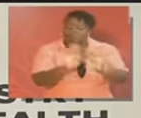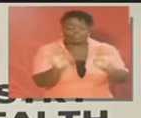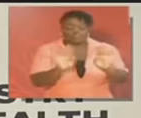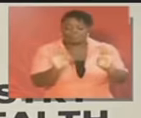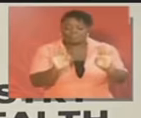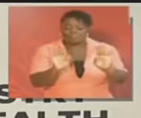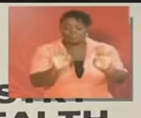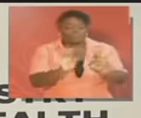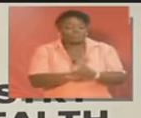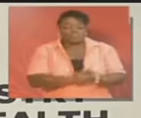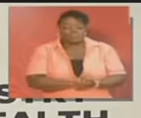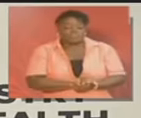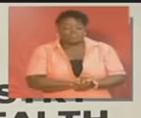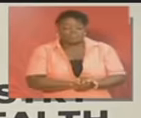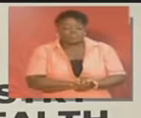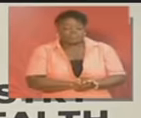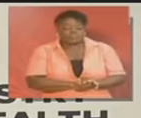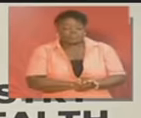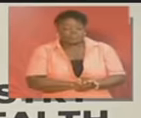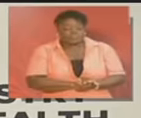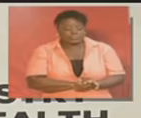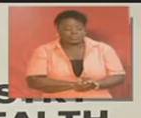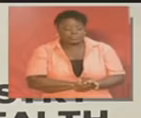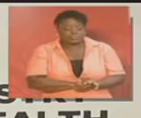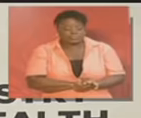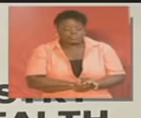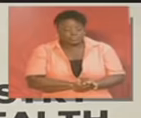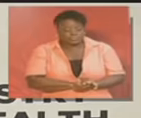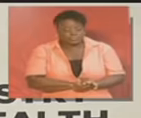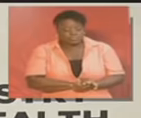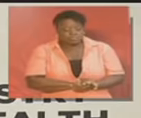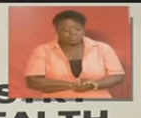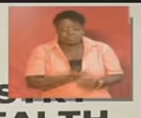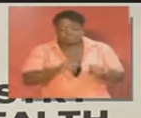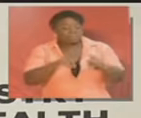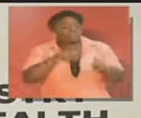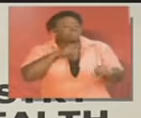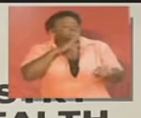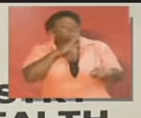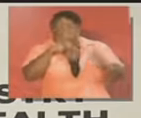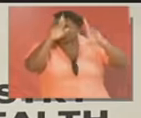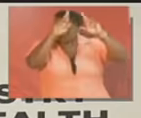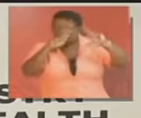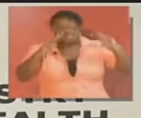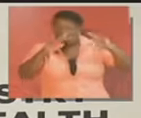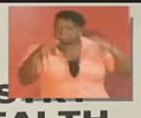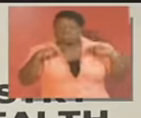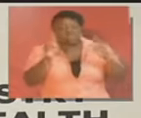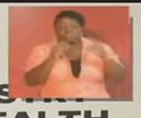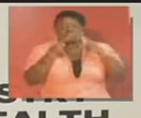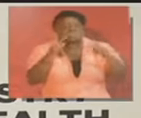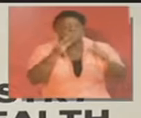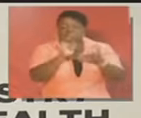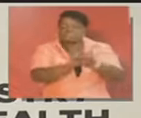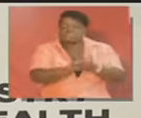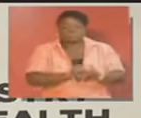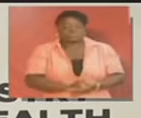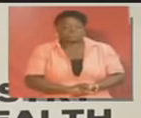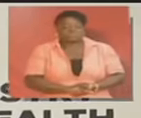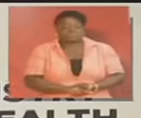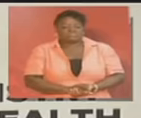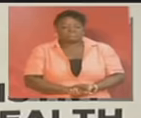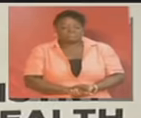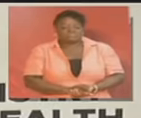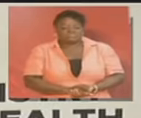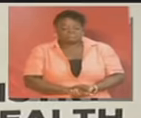to be seen. The scientific evidence still has to be reviewed before we can give a definitive answer on that. But thank you for raising it.